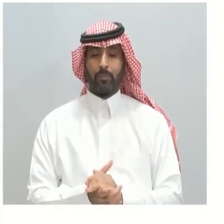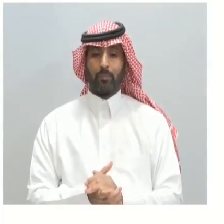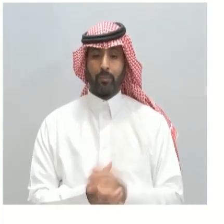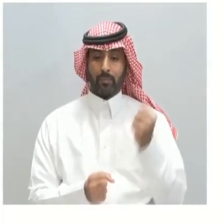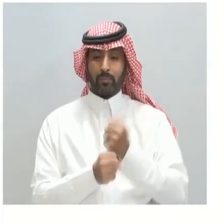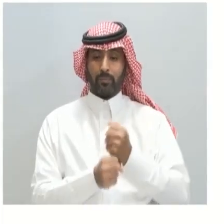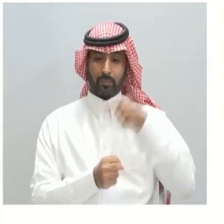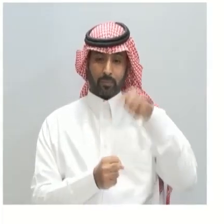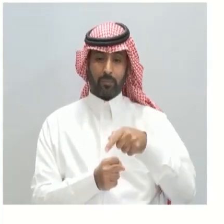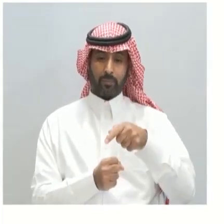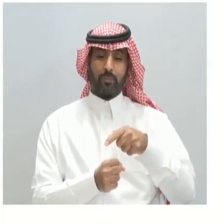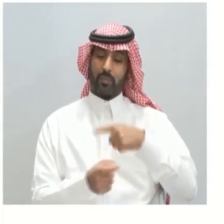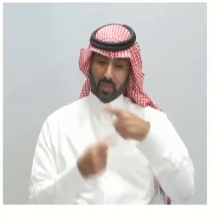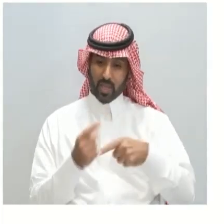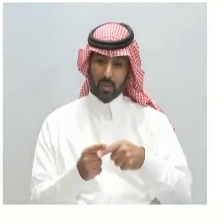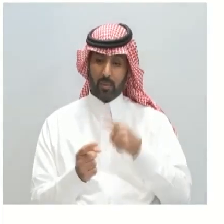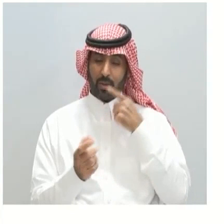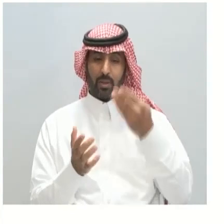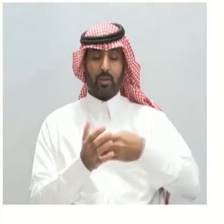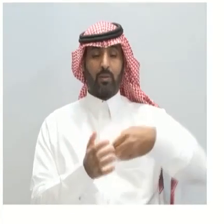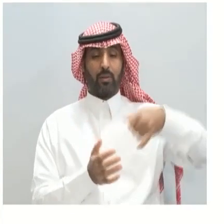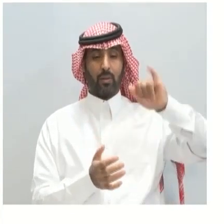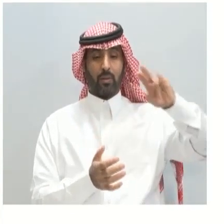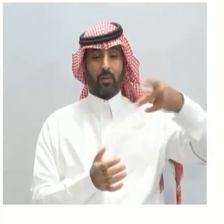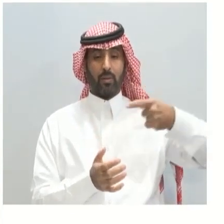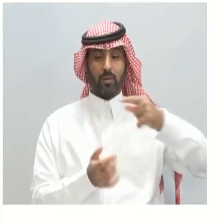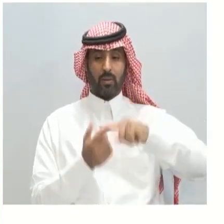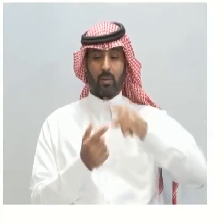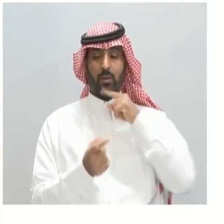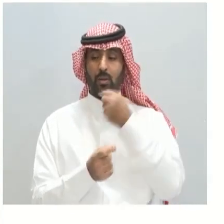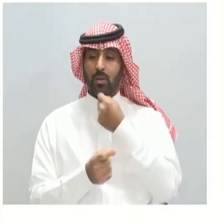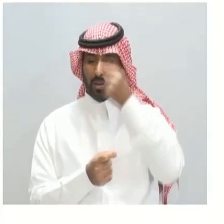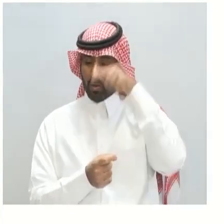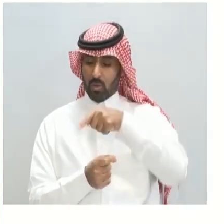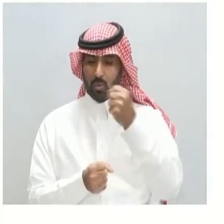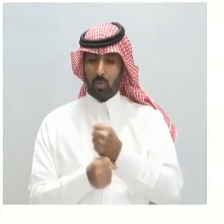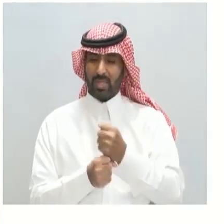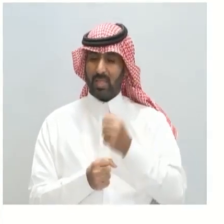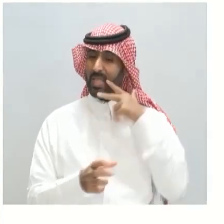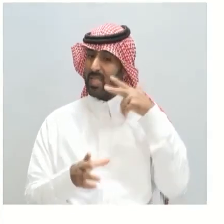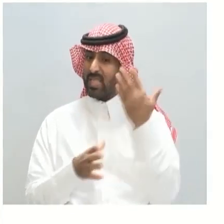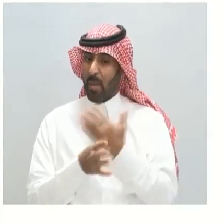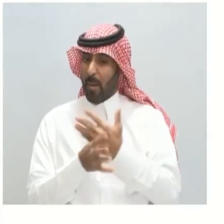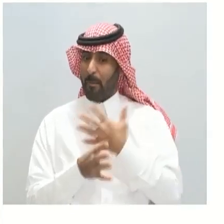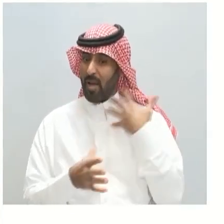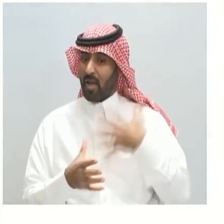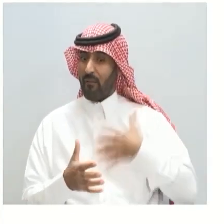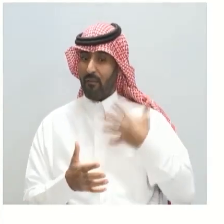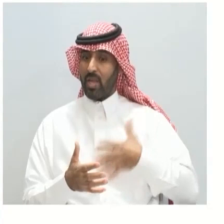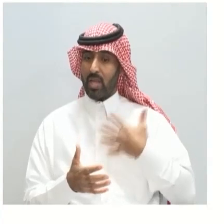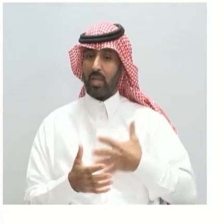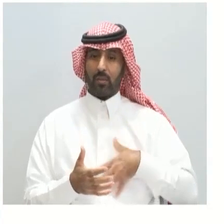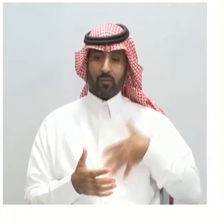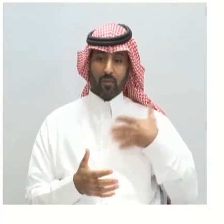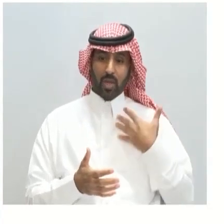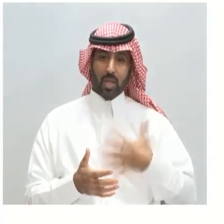present participle always ends in ing and describes what causes the feeling. What causes the